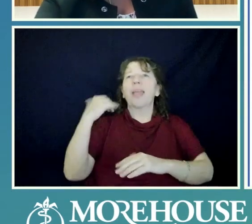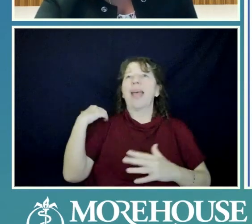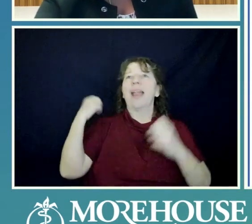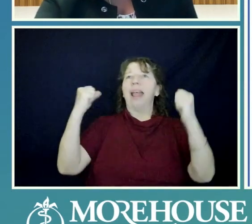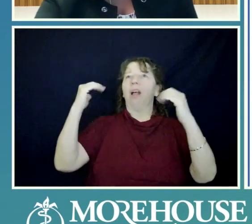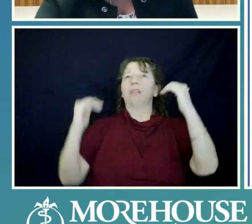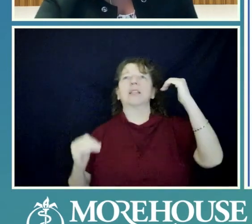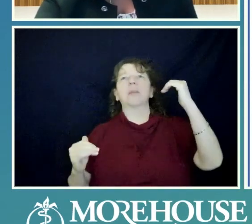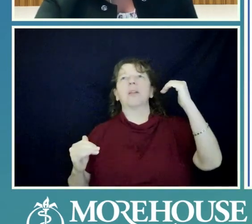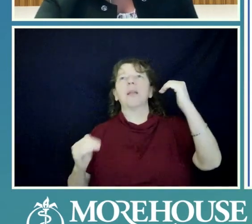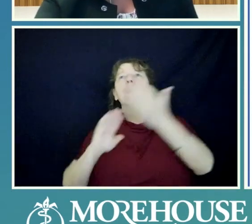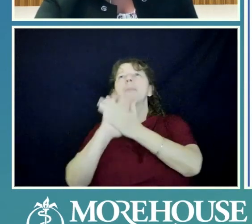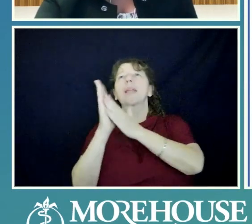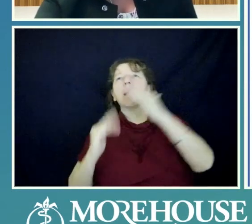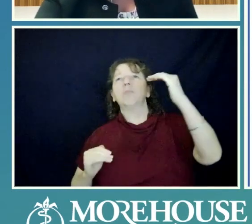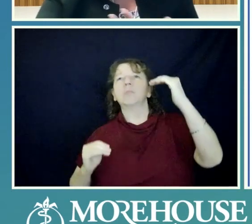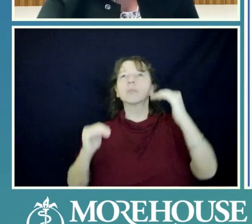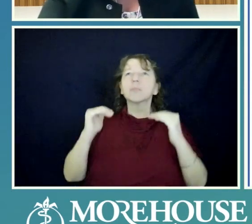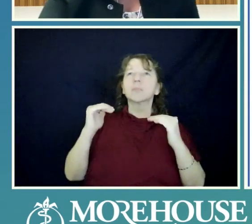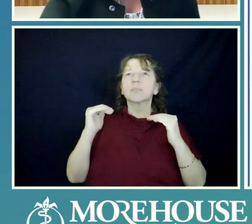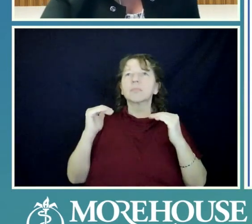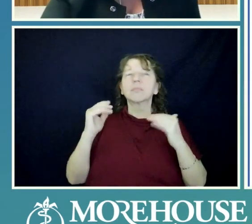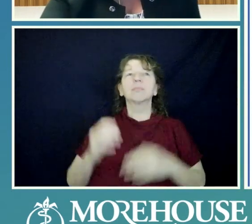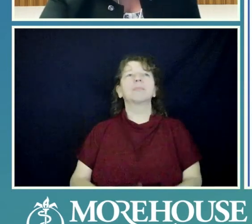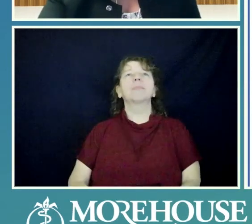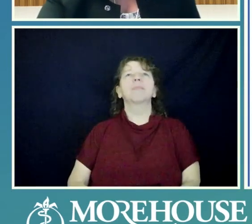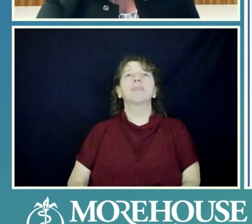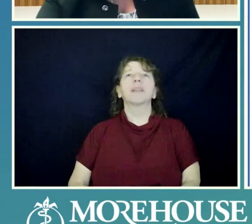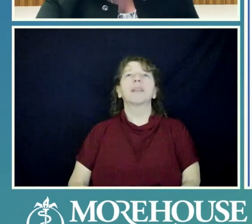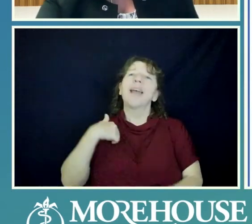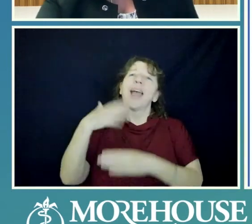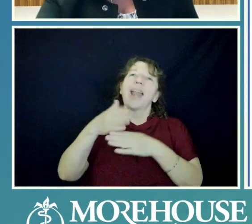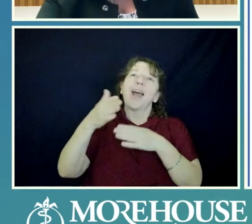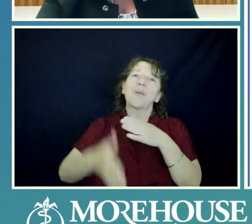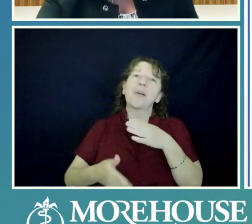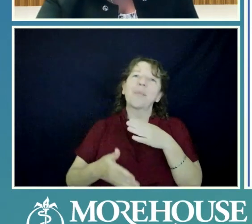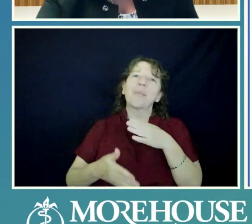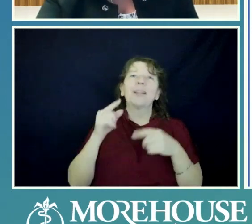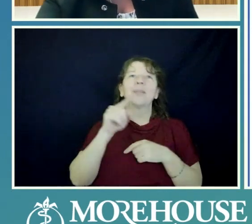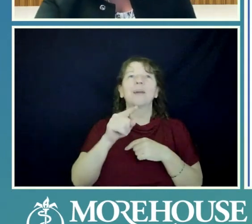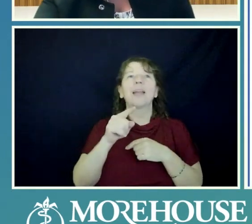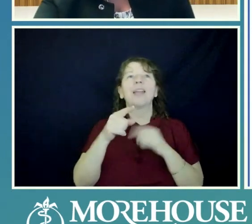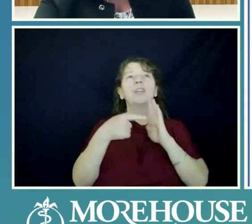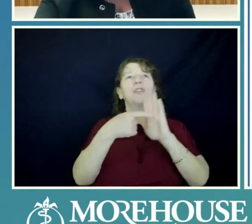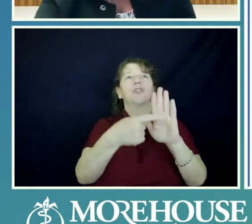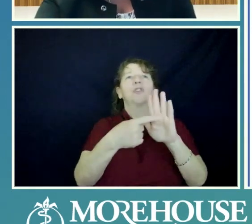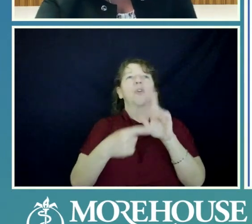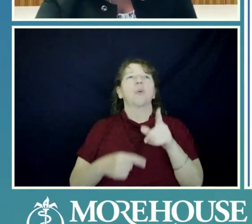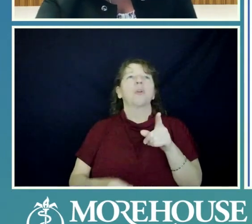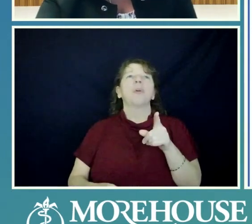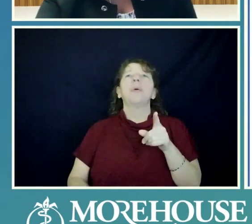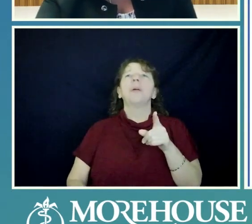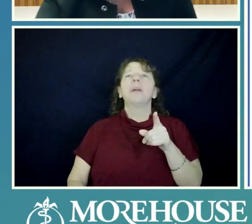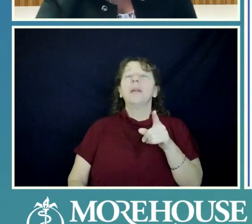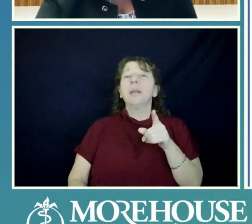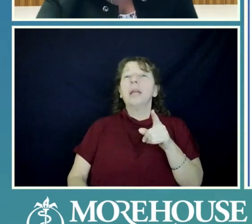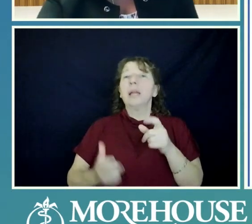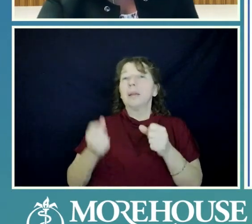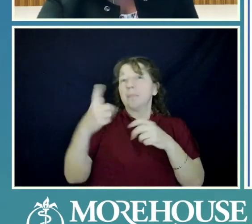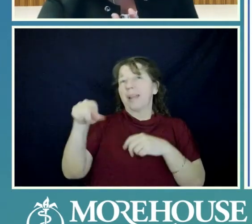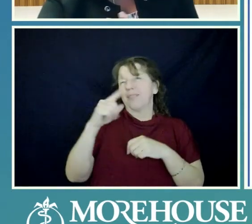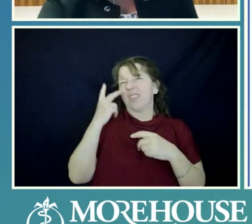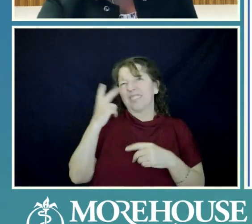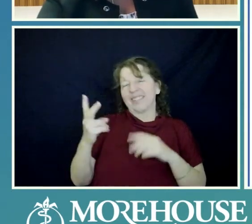health equity. And I will conclude by sharing what those of you who've been in the course have seen